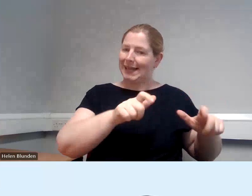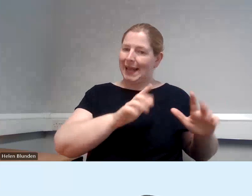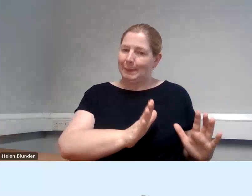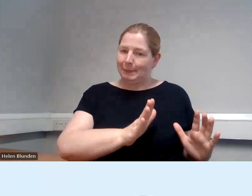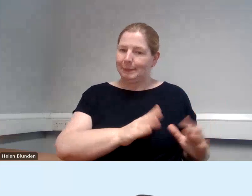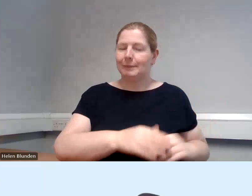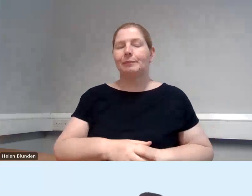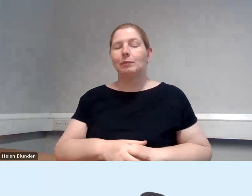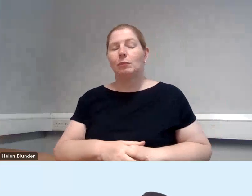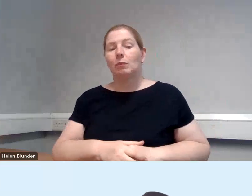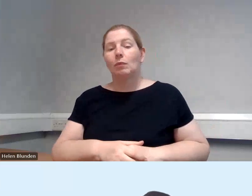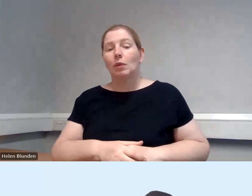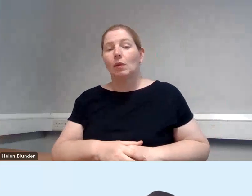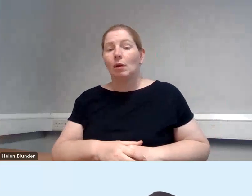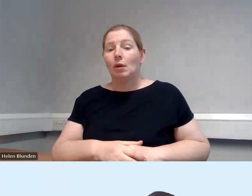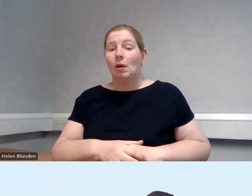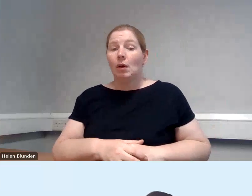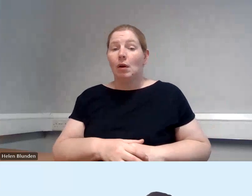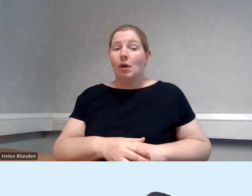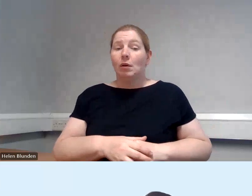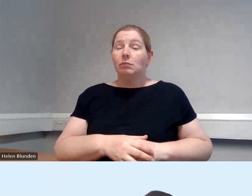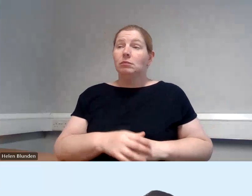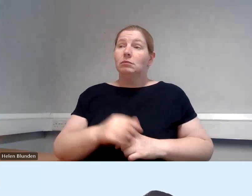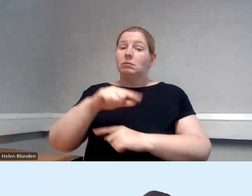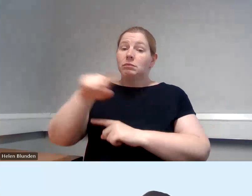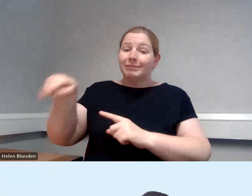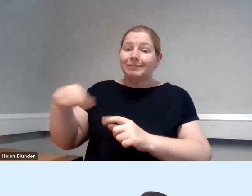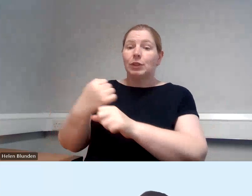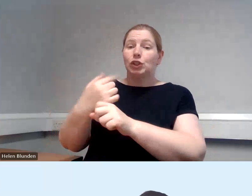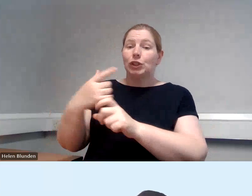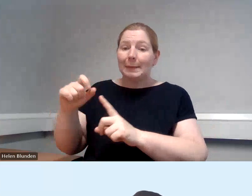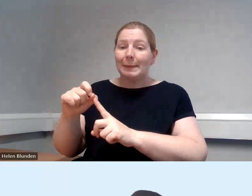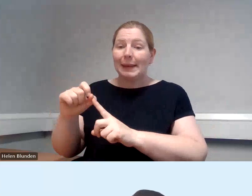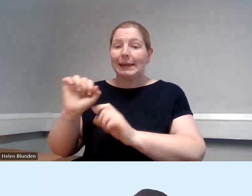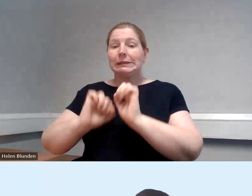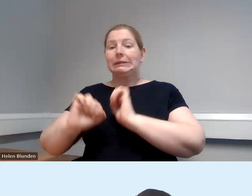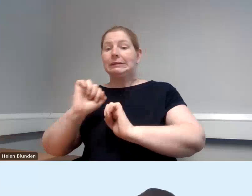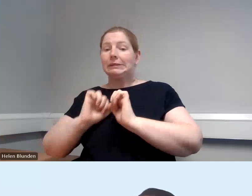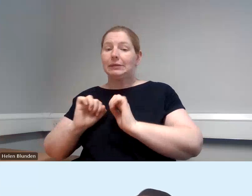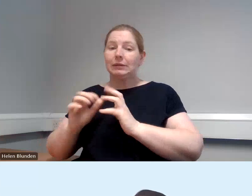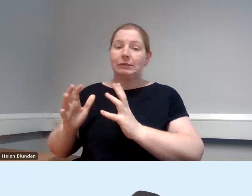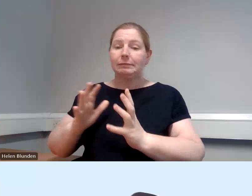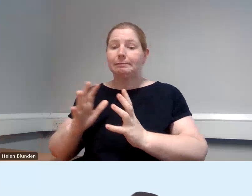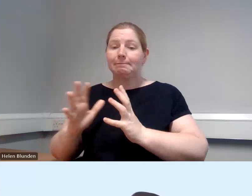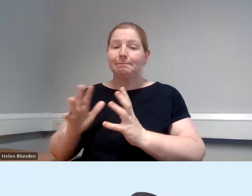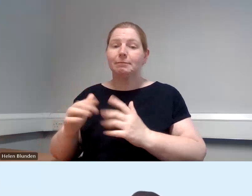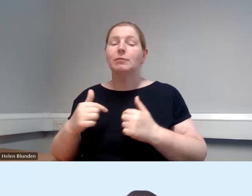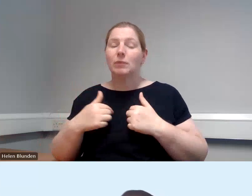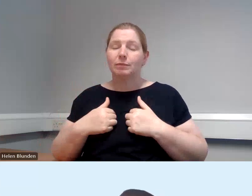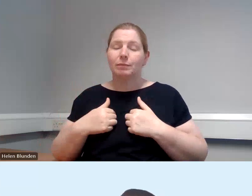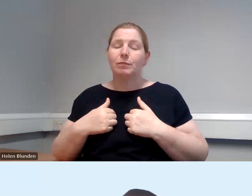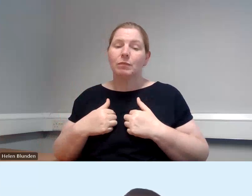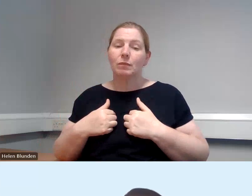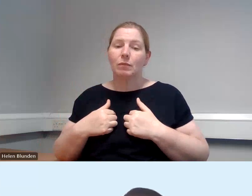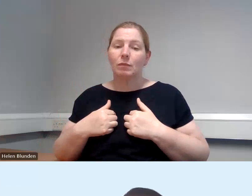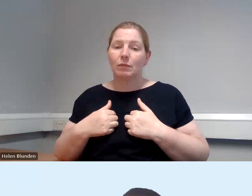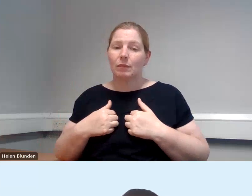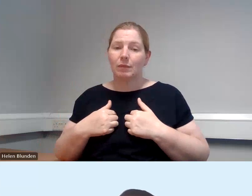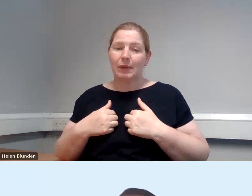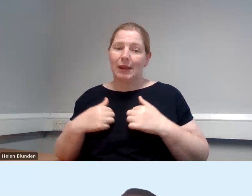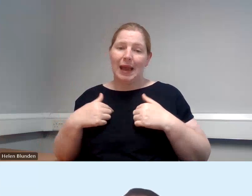around other clinical staff members such as GPs maybe be having levels of reluctance. I can't talk to, I'm not